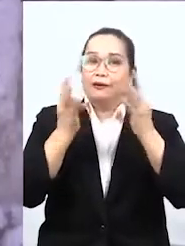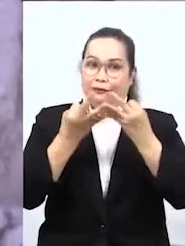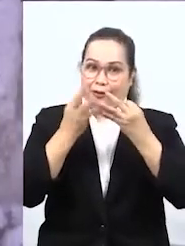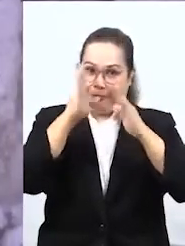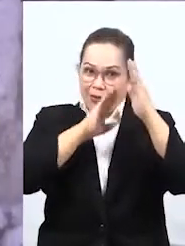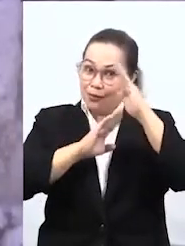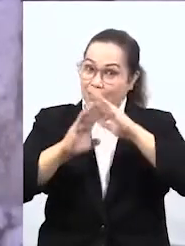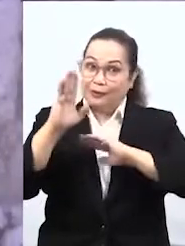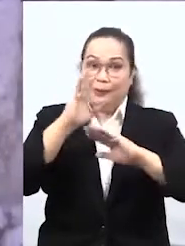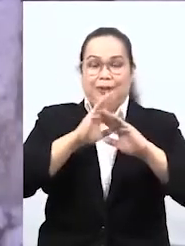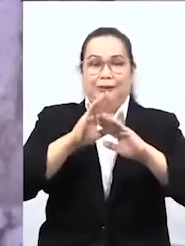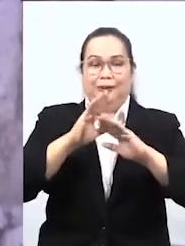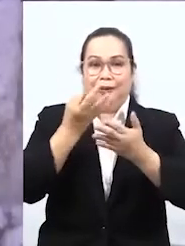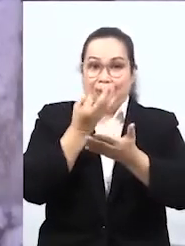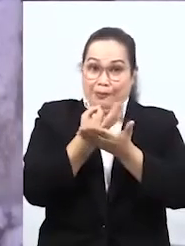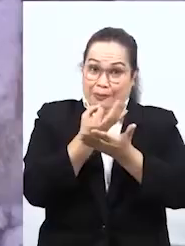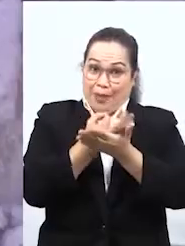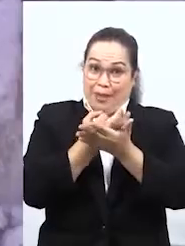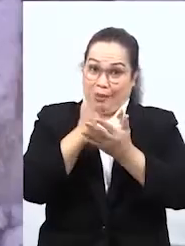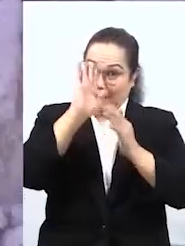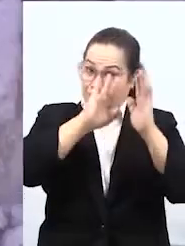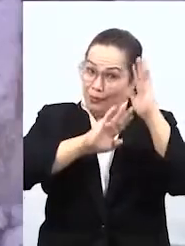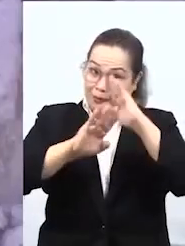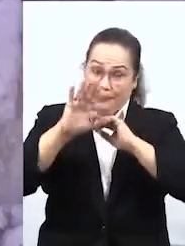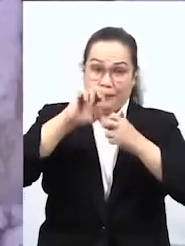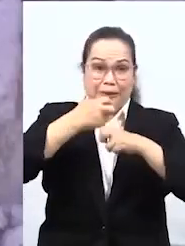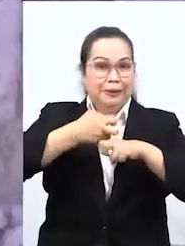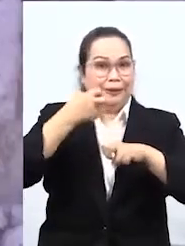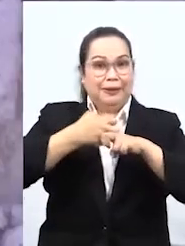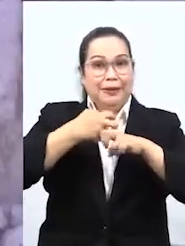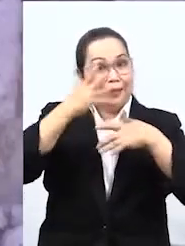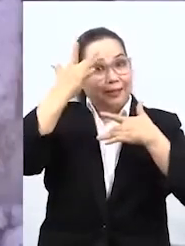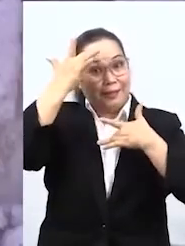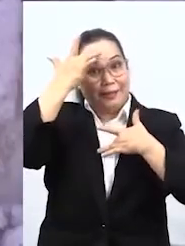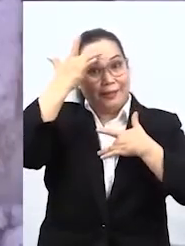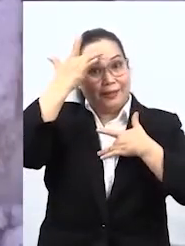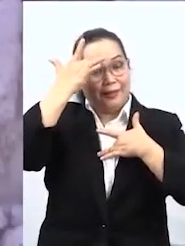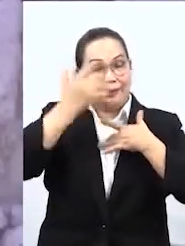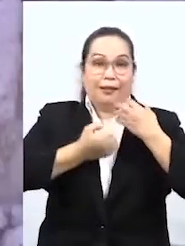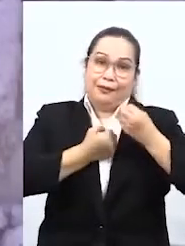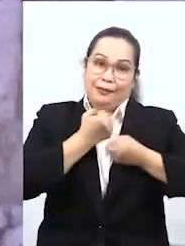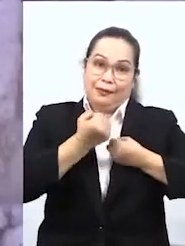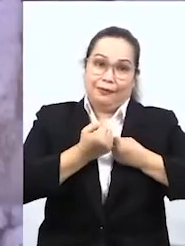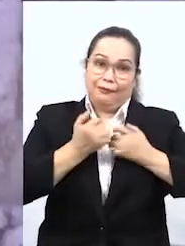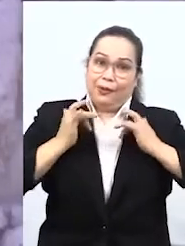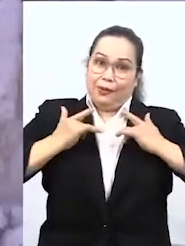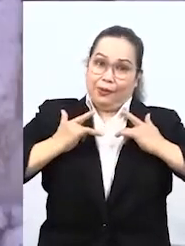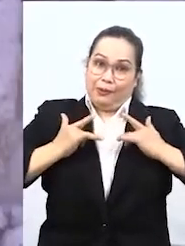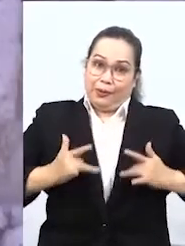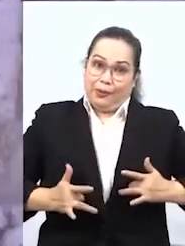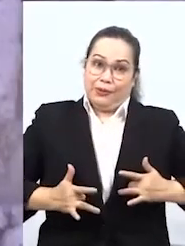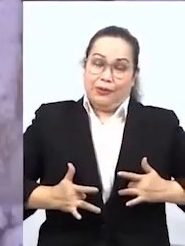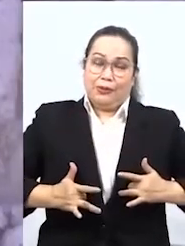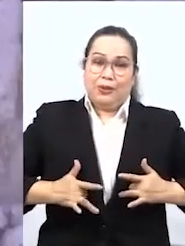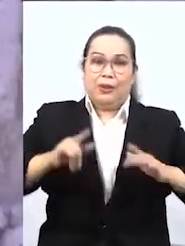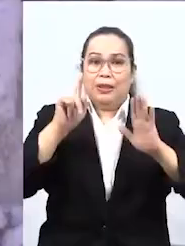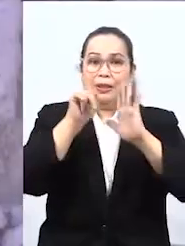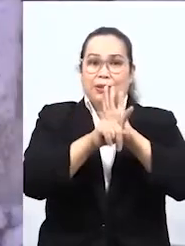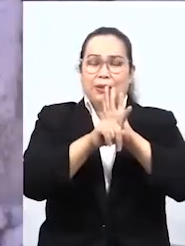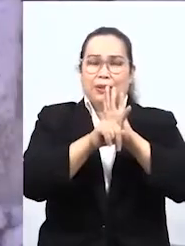Crisis financial difficulties Sickness grief depression crime